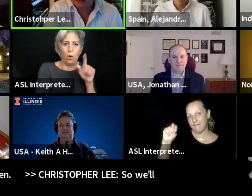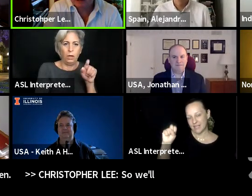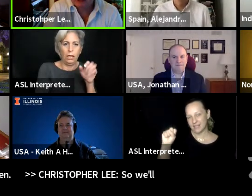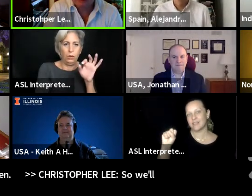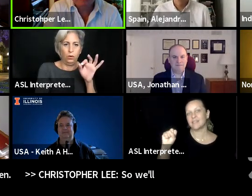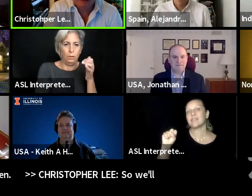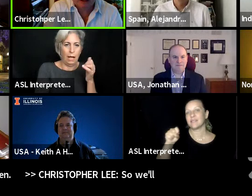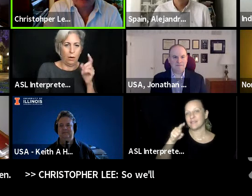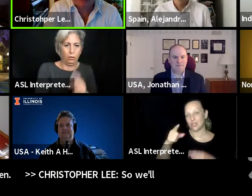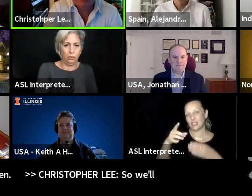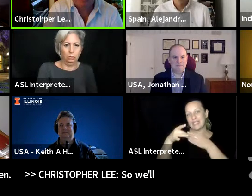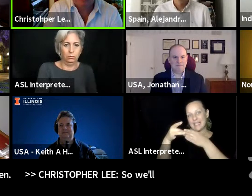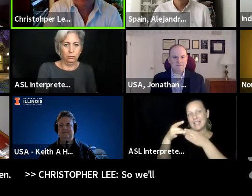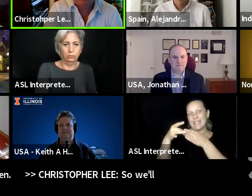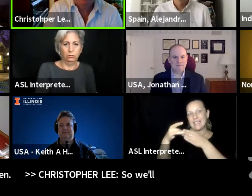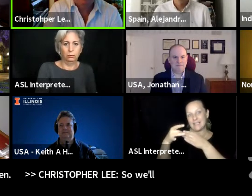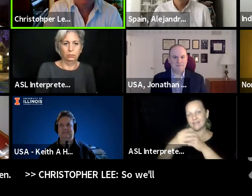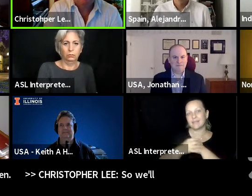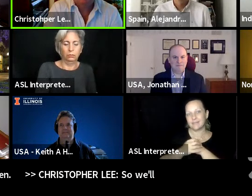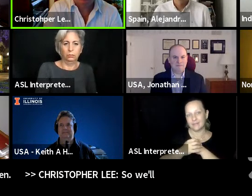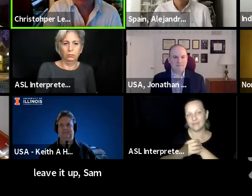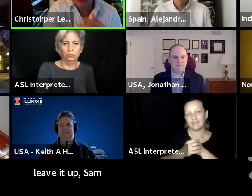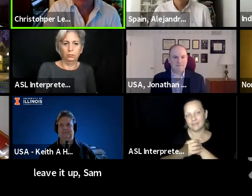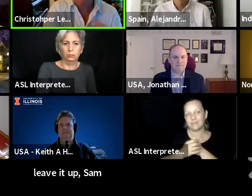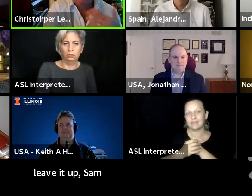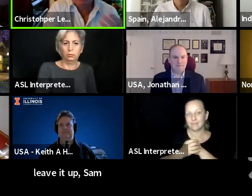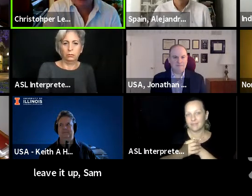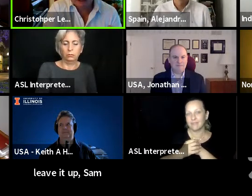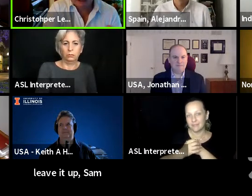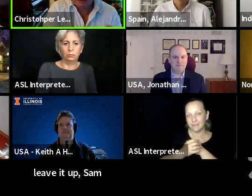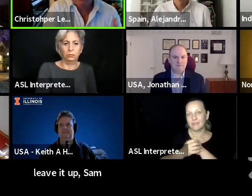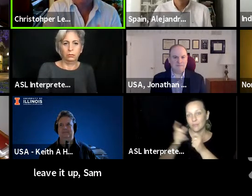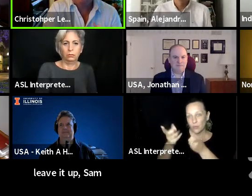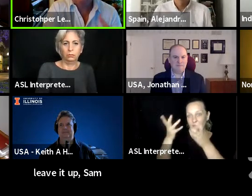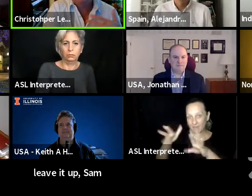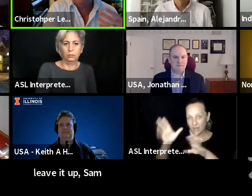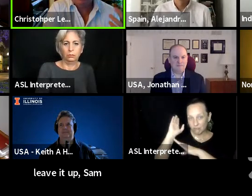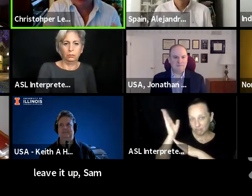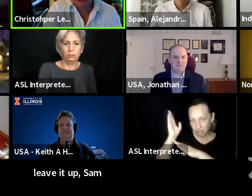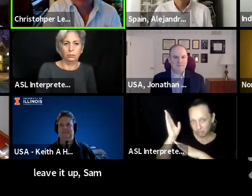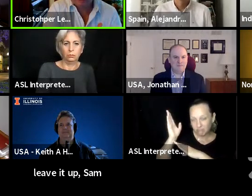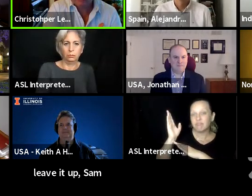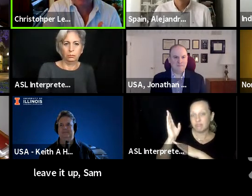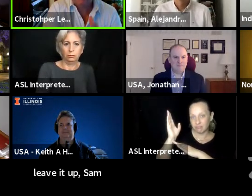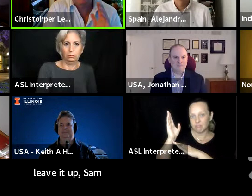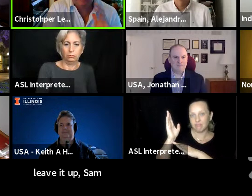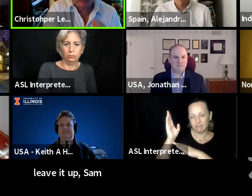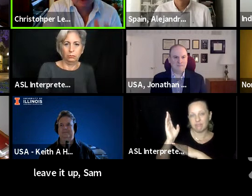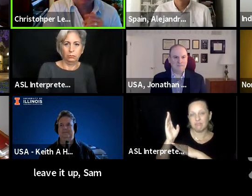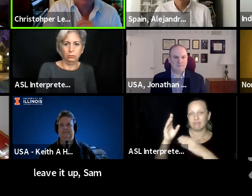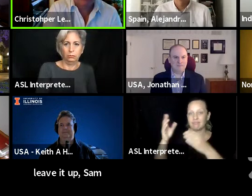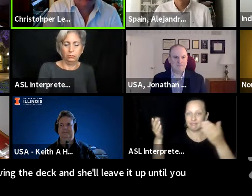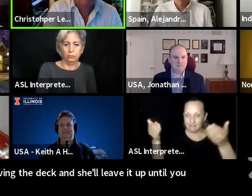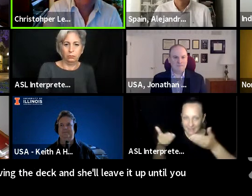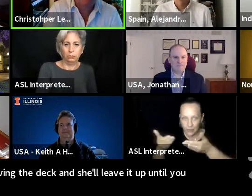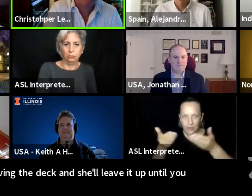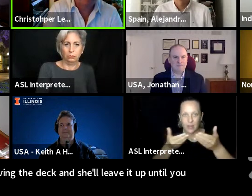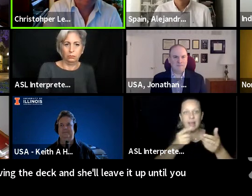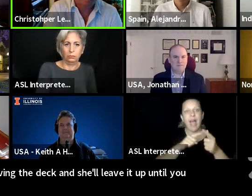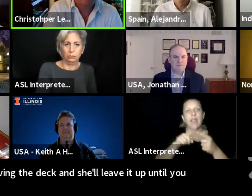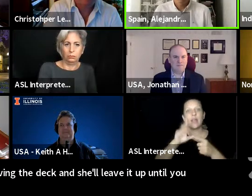driving the deck, and she'll leave it up until you get done with introductions, and then she'll take it